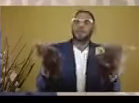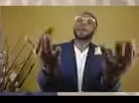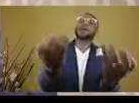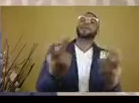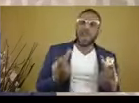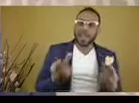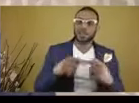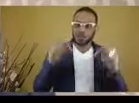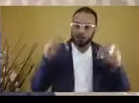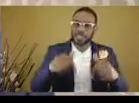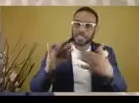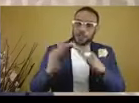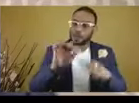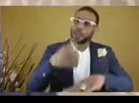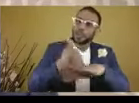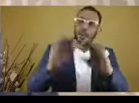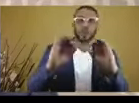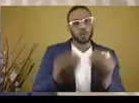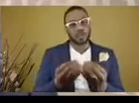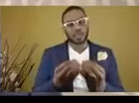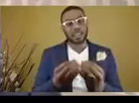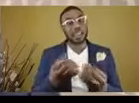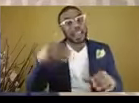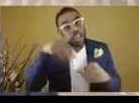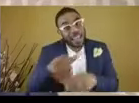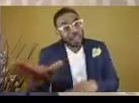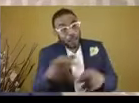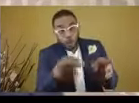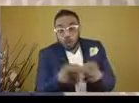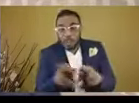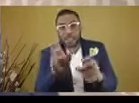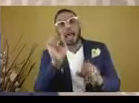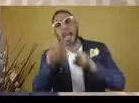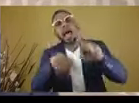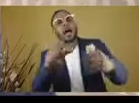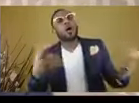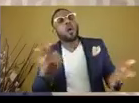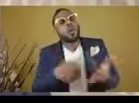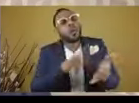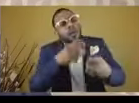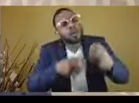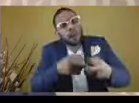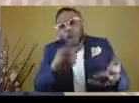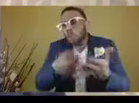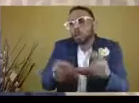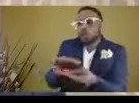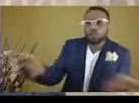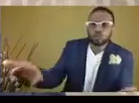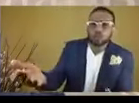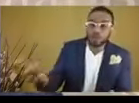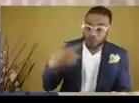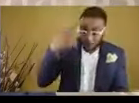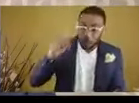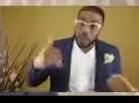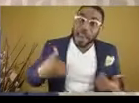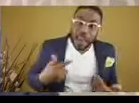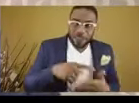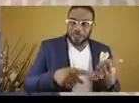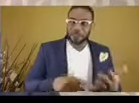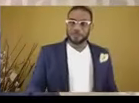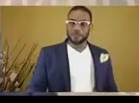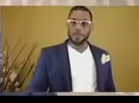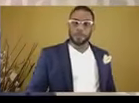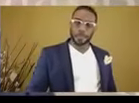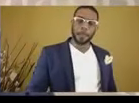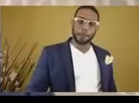these community-based organizations in their regions to ask them, what is the problem and what is the solution? Because we have them. The other